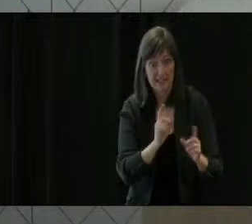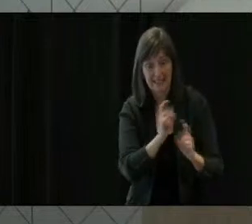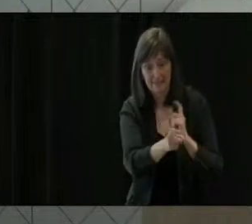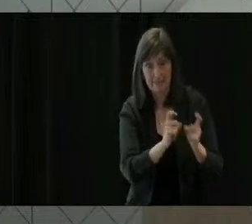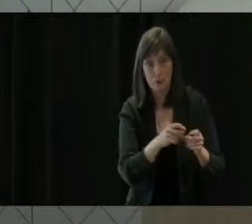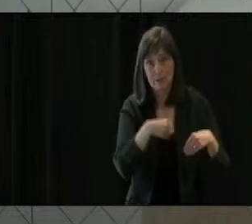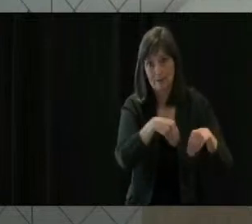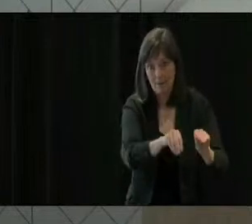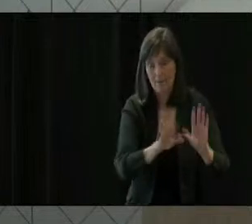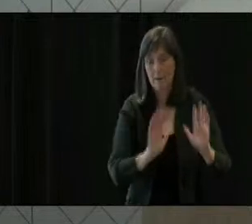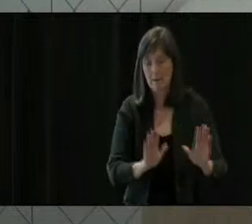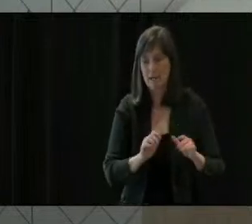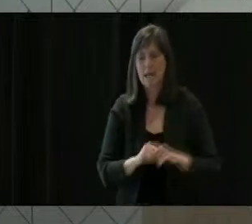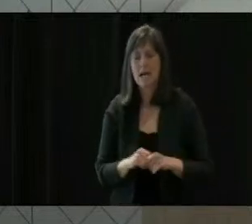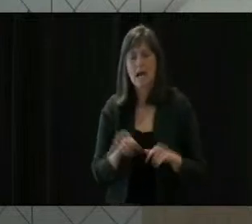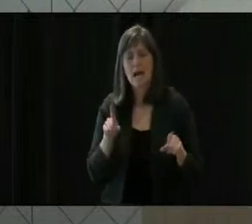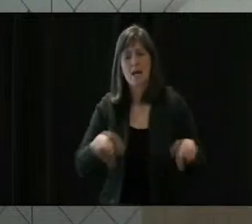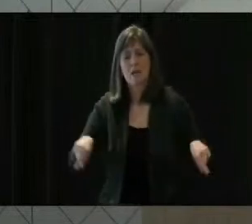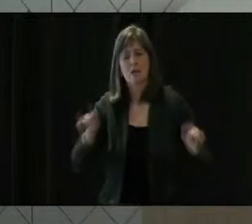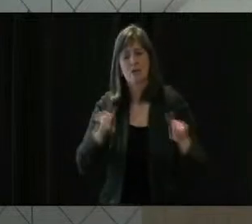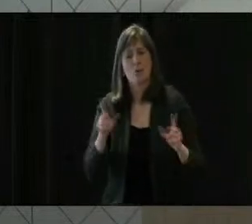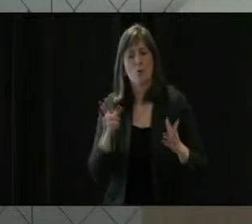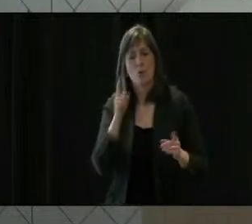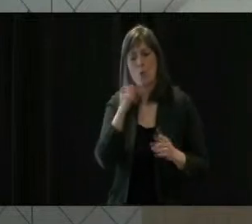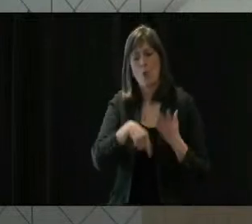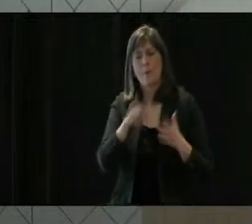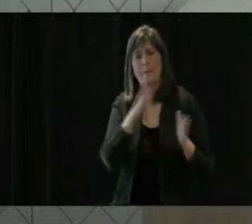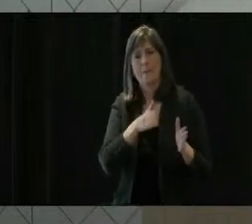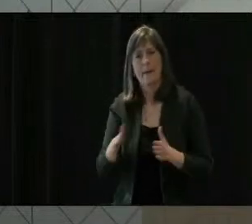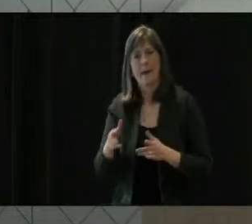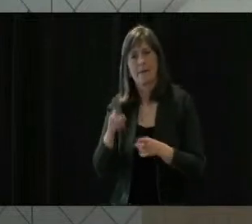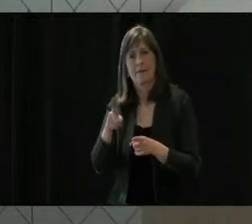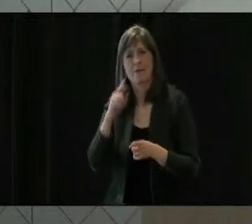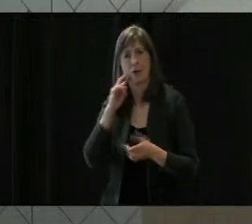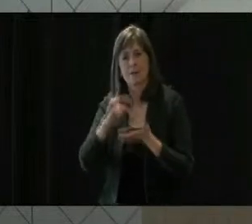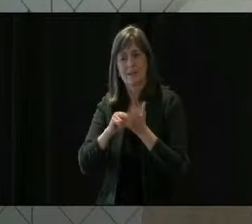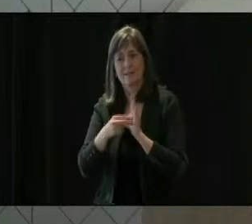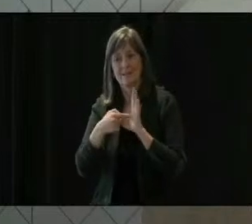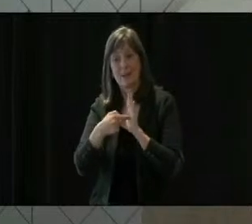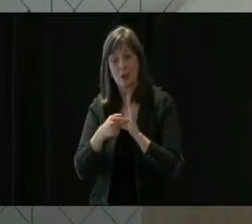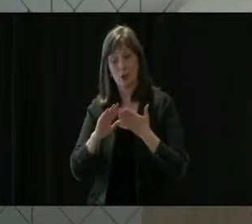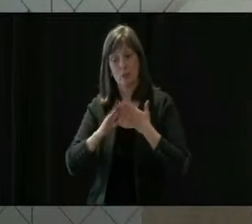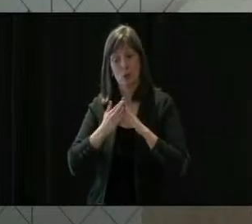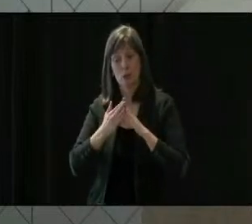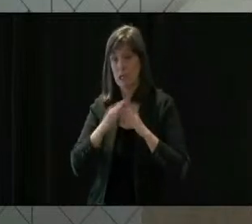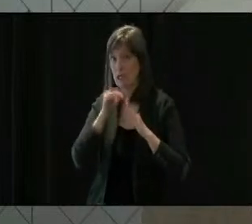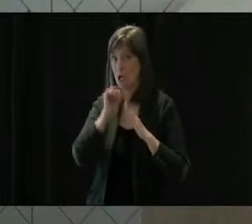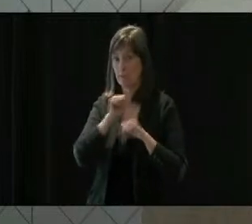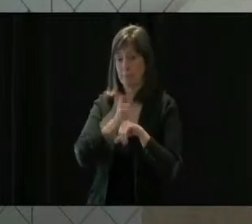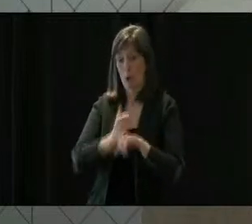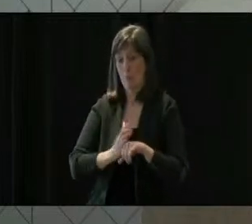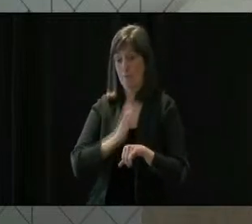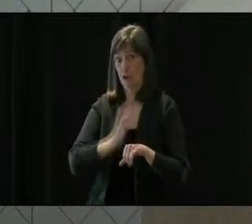to incorporate some of these incorporated municipalities into corporated municipalities?